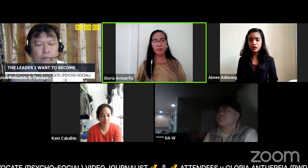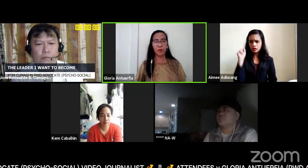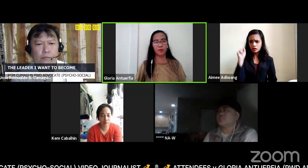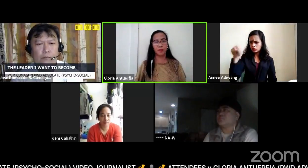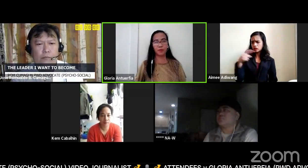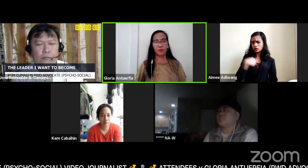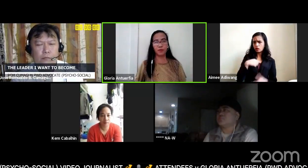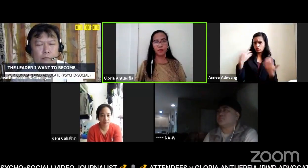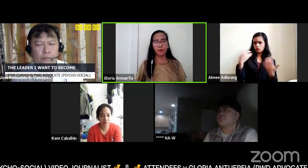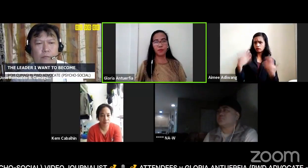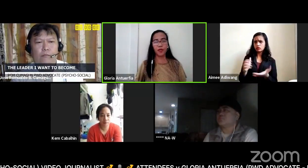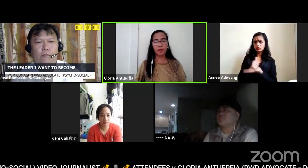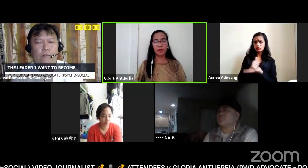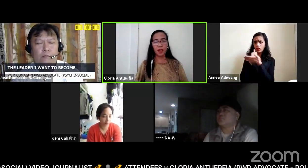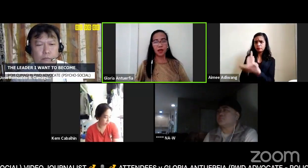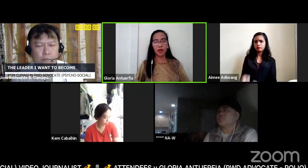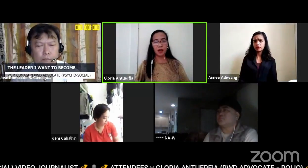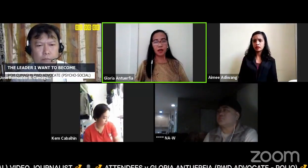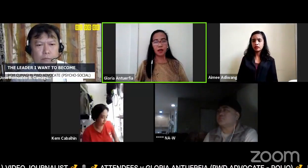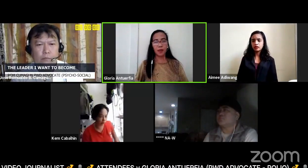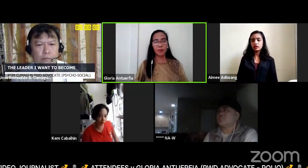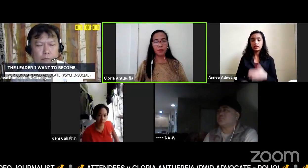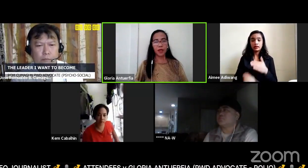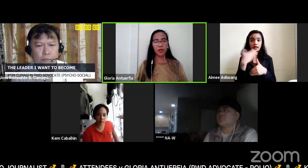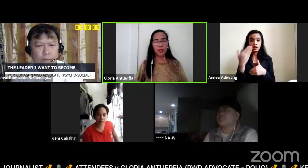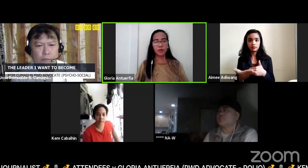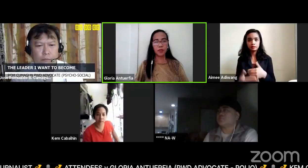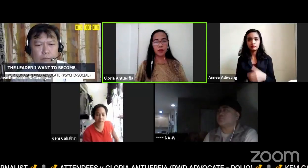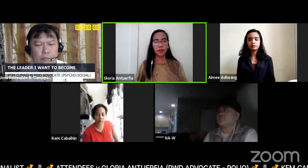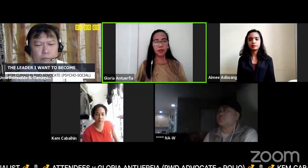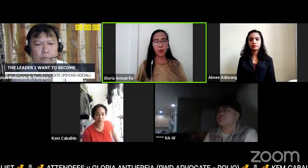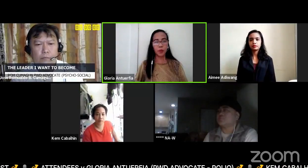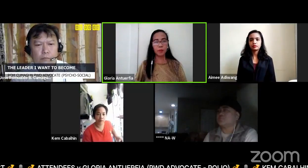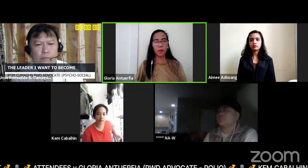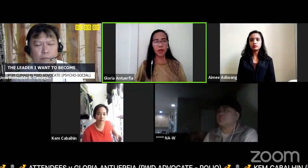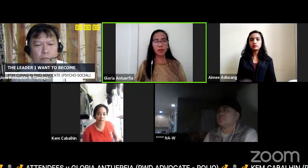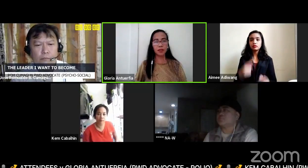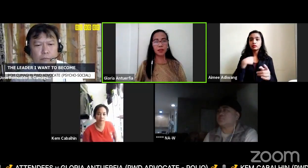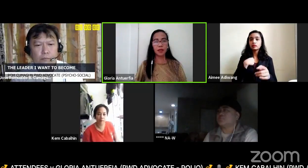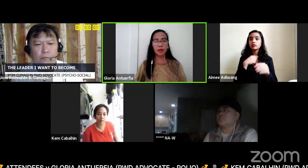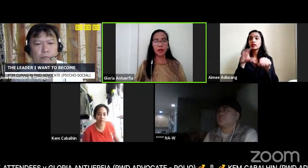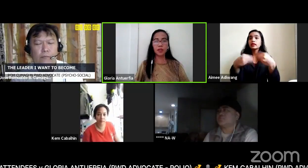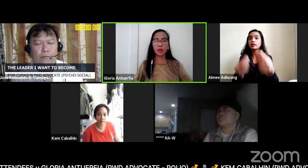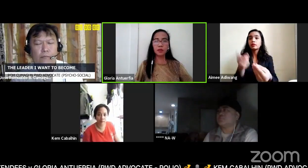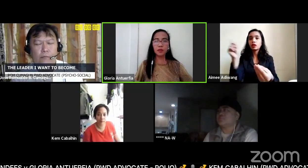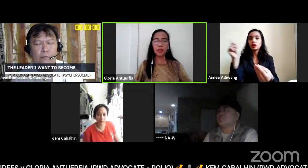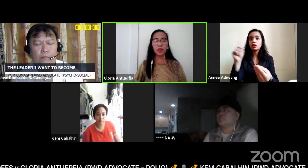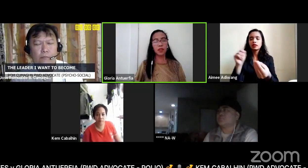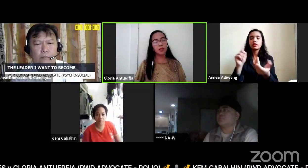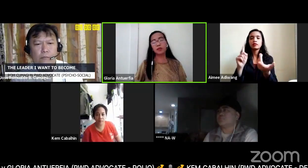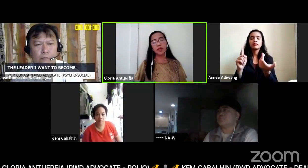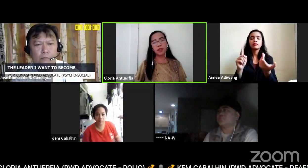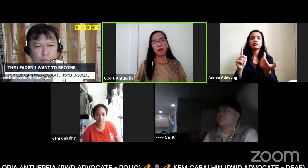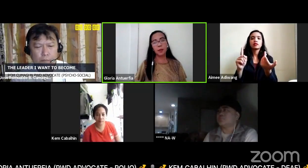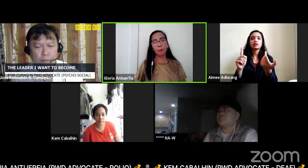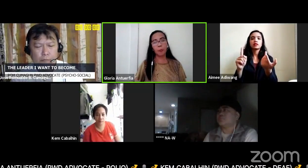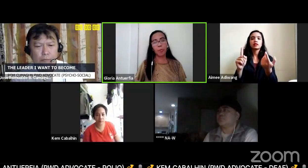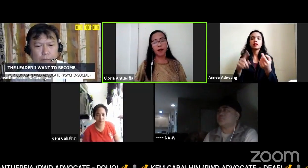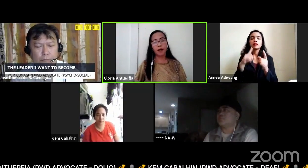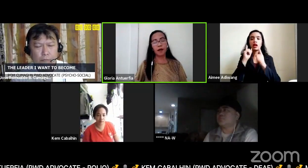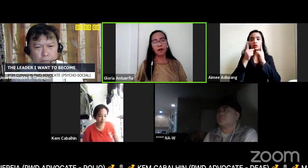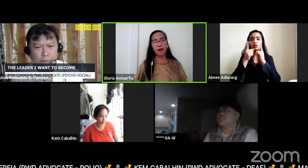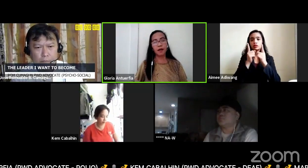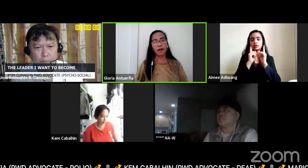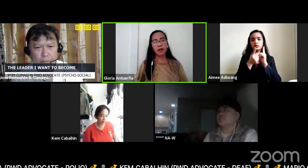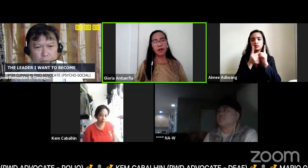I can help you. Then I will give you the requirements. Then I will talk to the